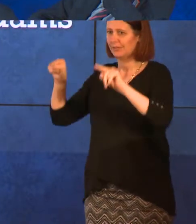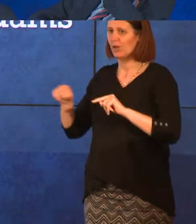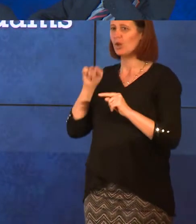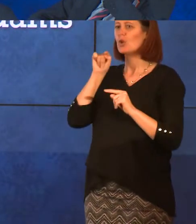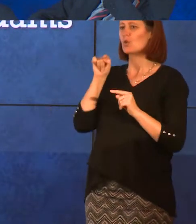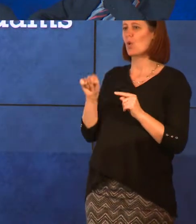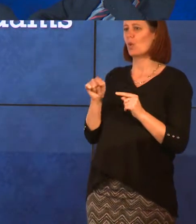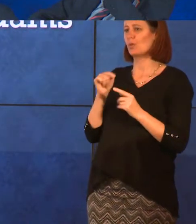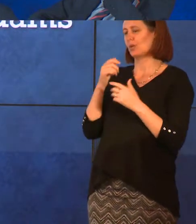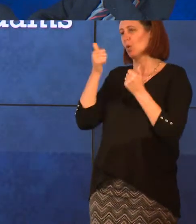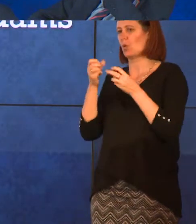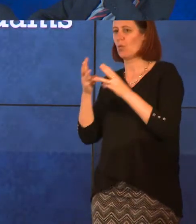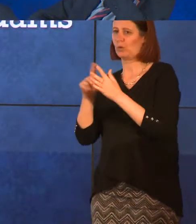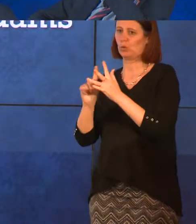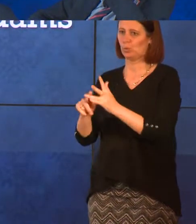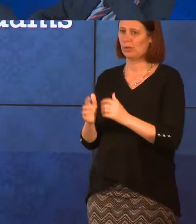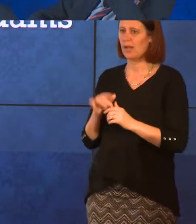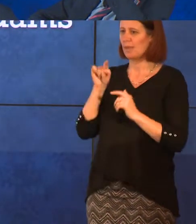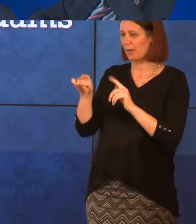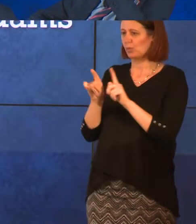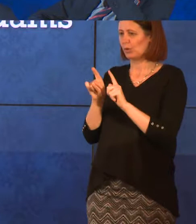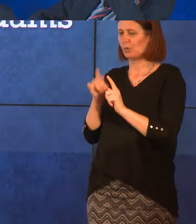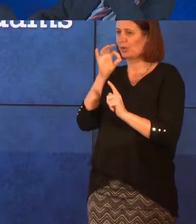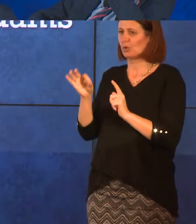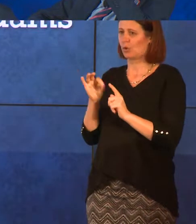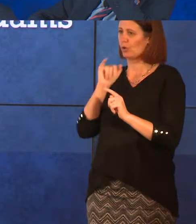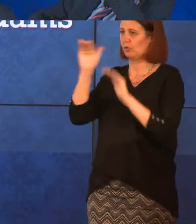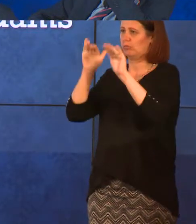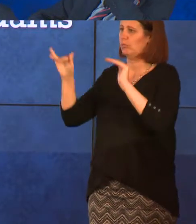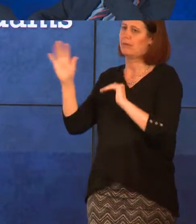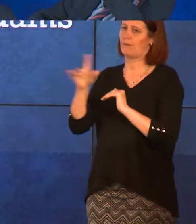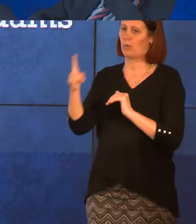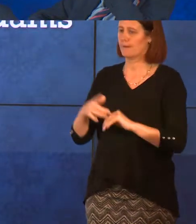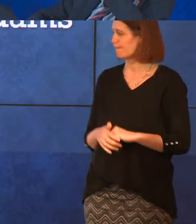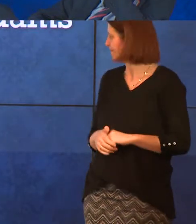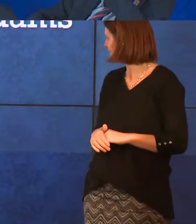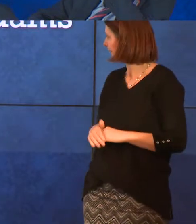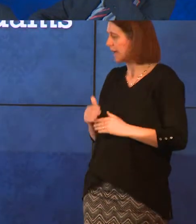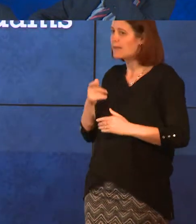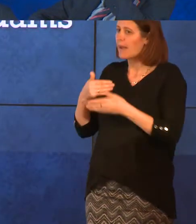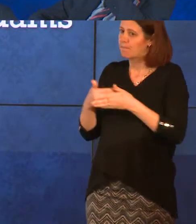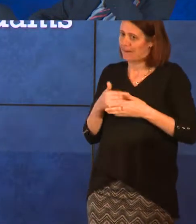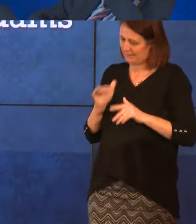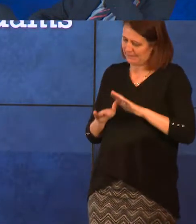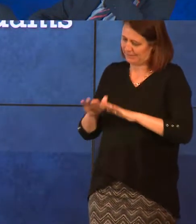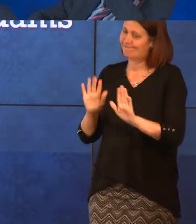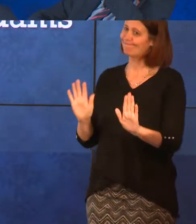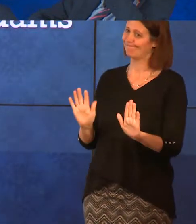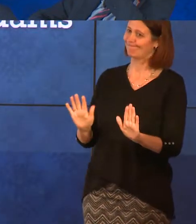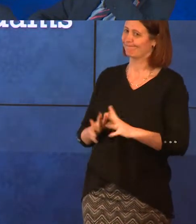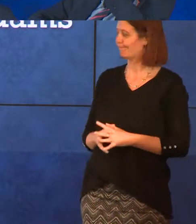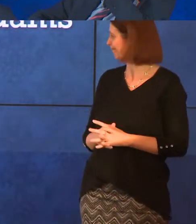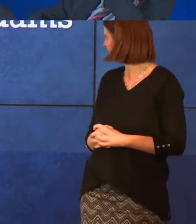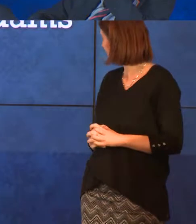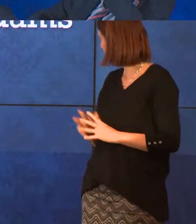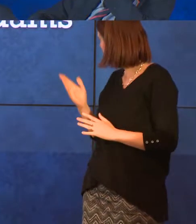kind of a good way of doing it, but obviously that's not going to reach everyone. Baby steps, hey what? Yeah. And you,